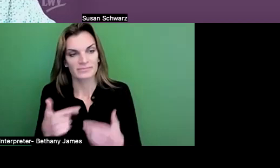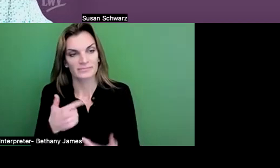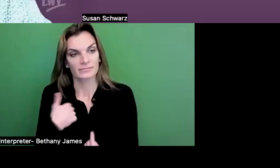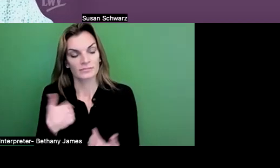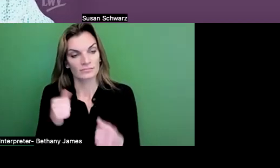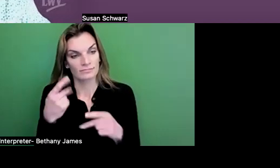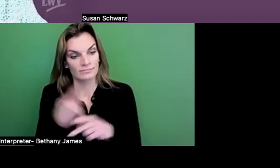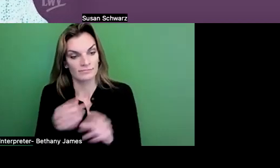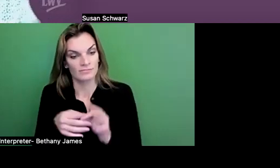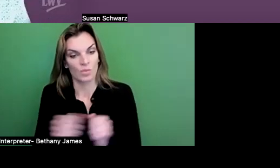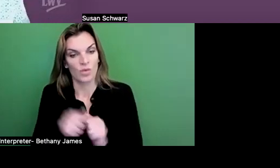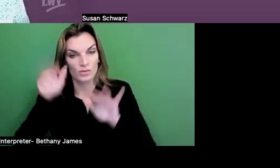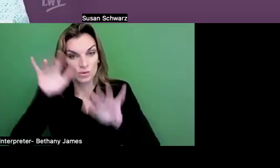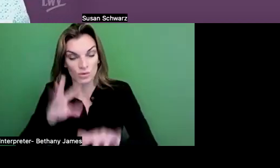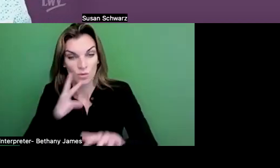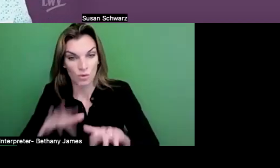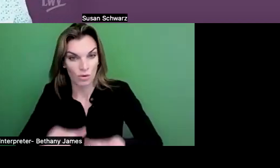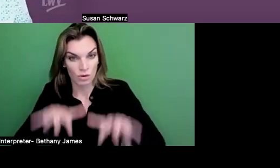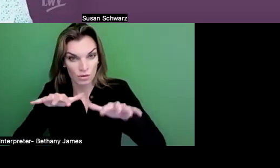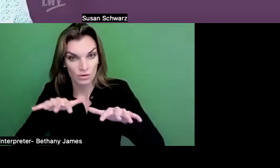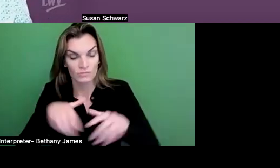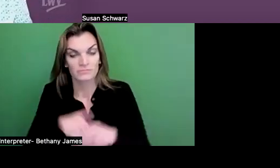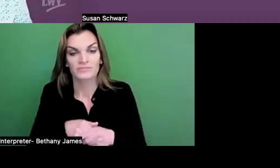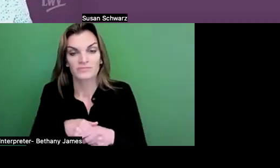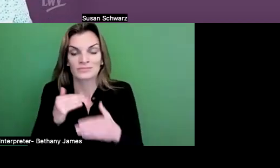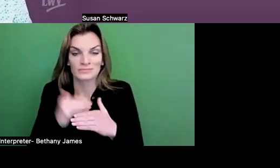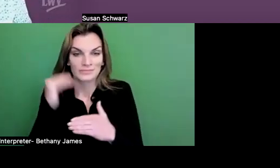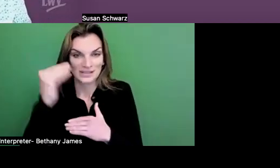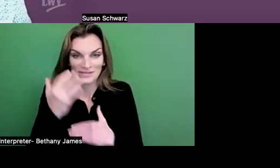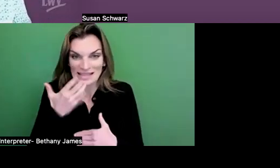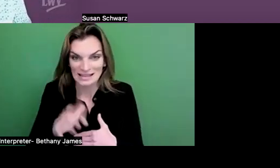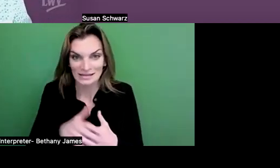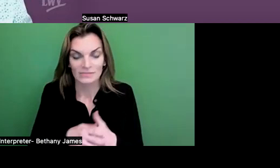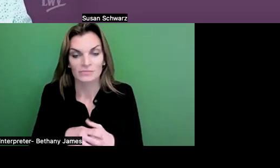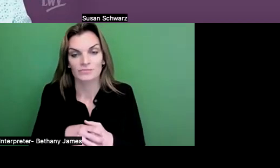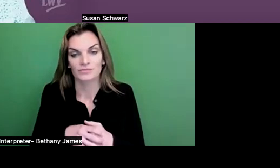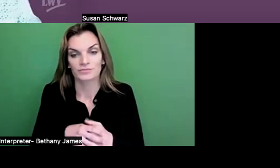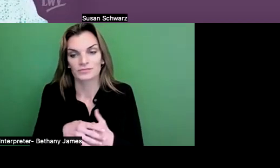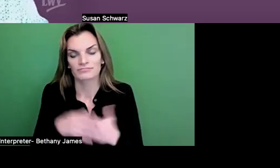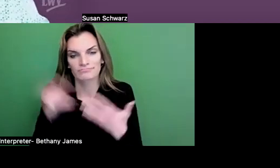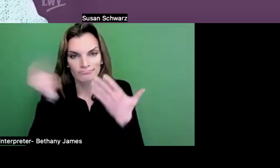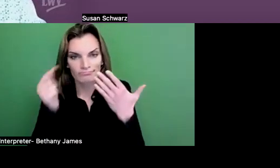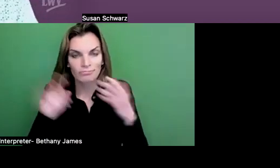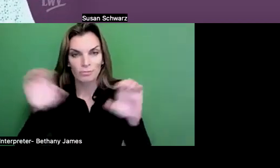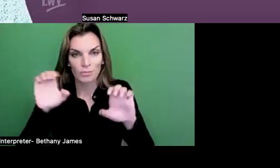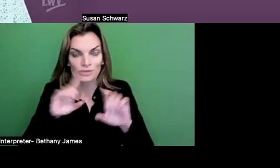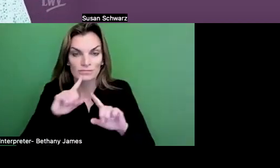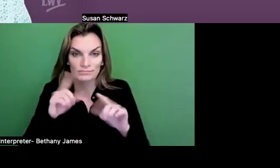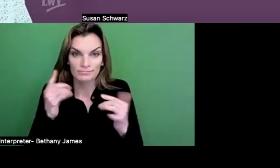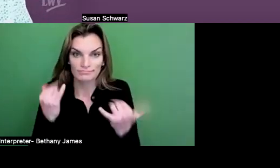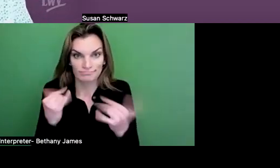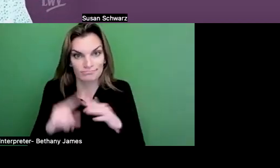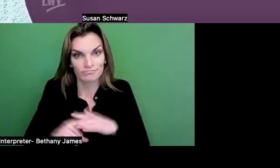to deal with stormwater, excessive heat, and other emergencies that are facing